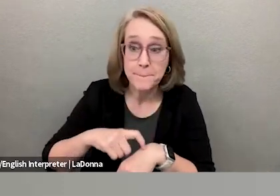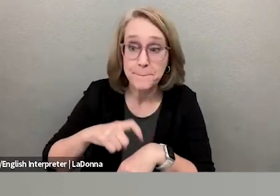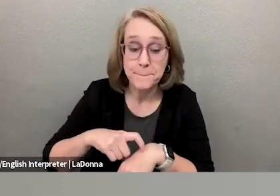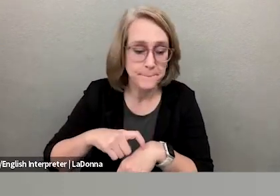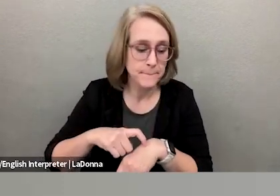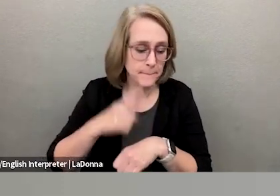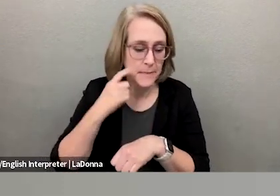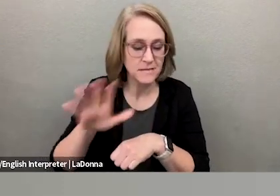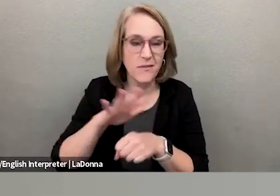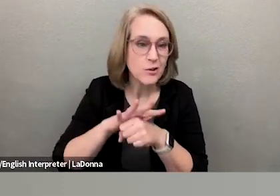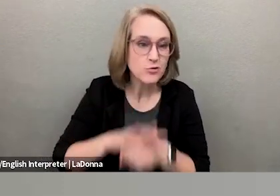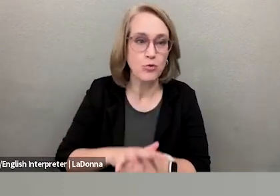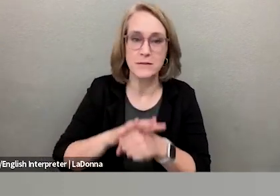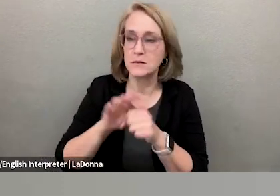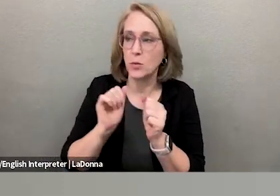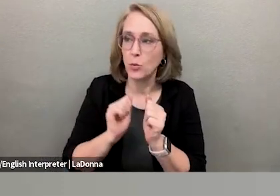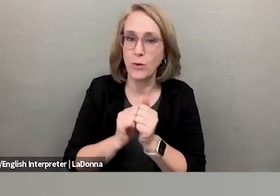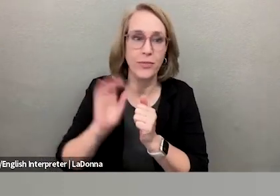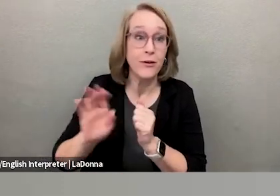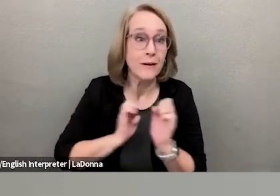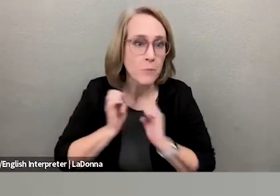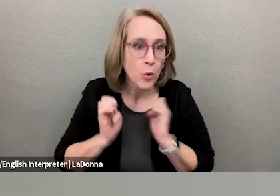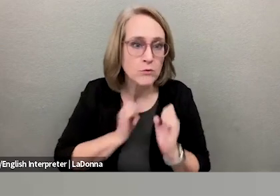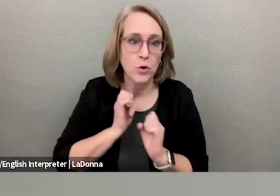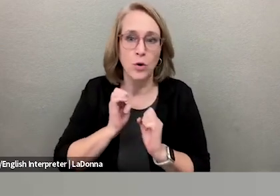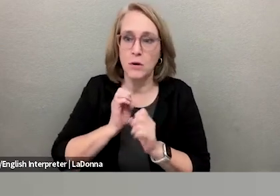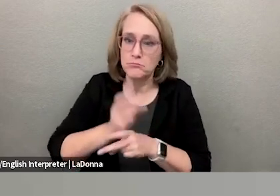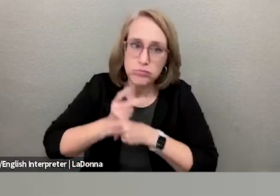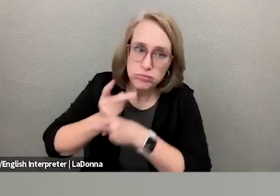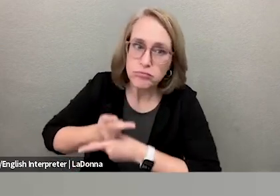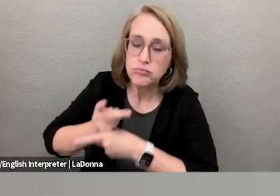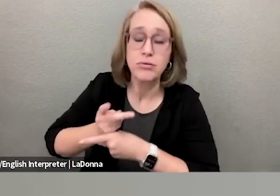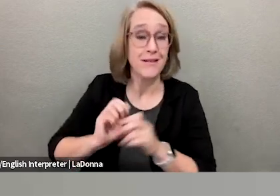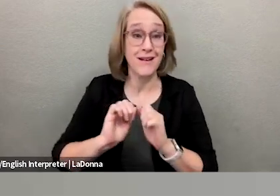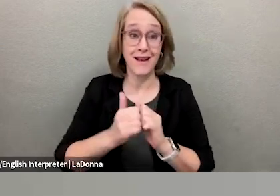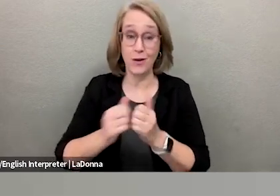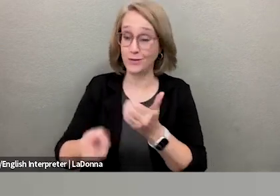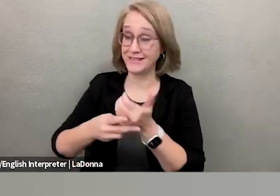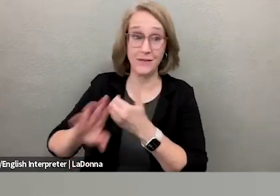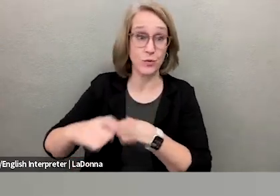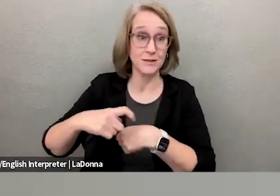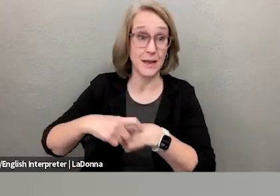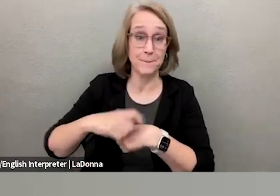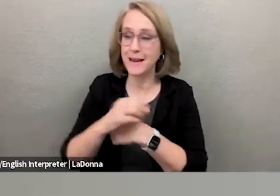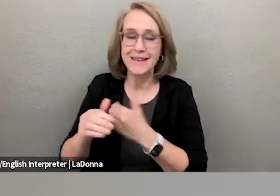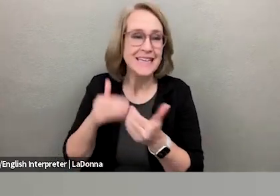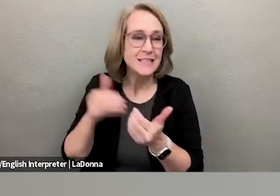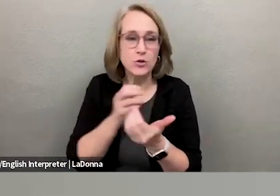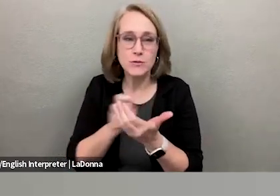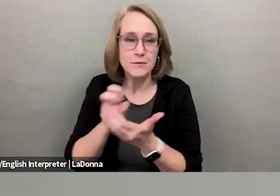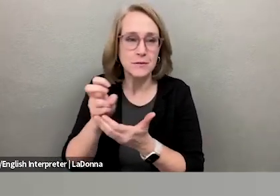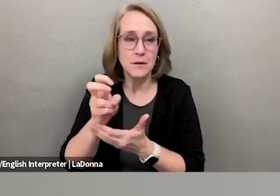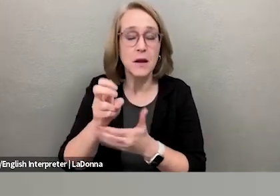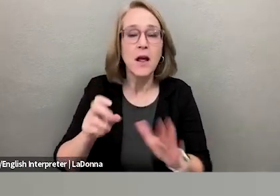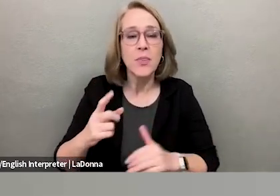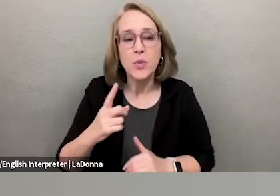to the stress and the strain on caregivers emotionally and things like that. One way to help save them time and make it easier to navigate is reducing